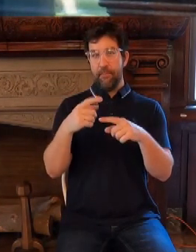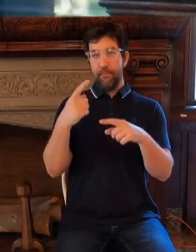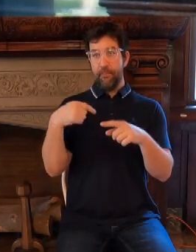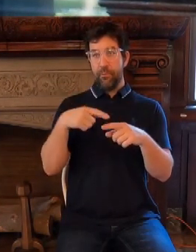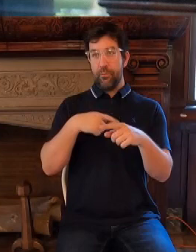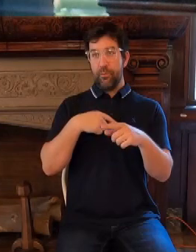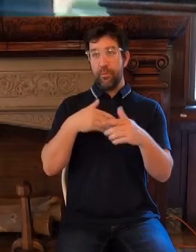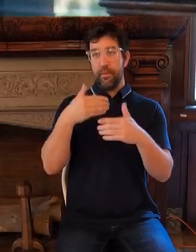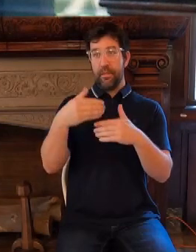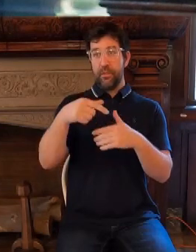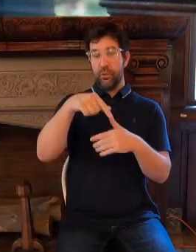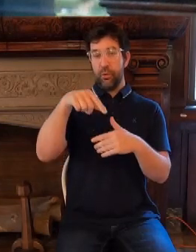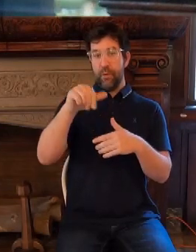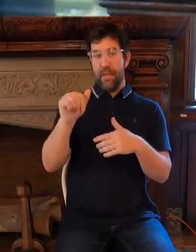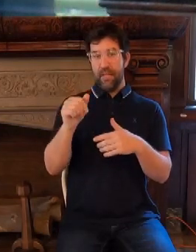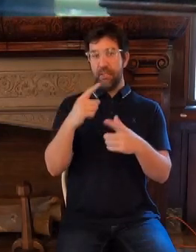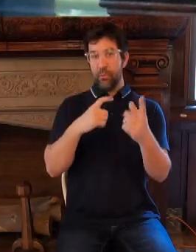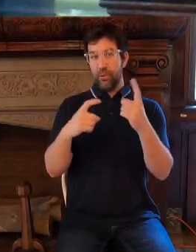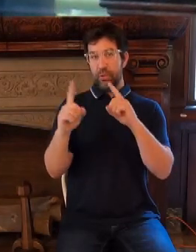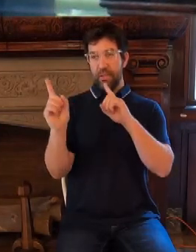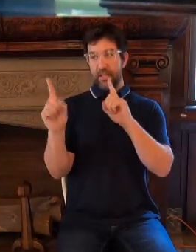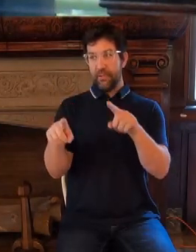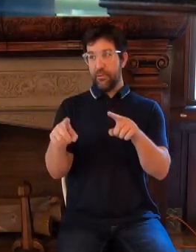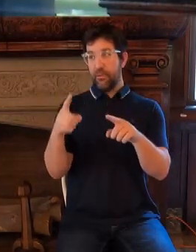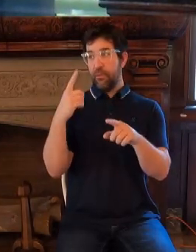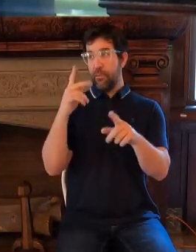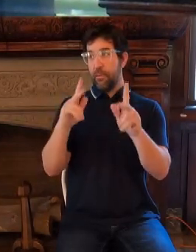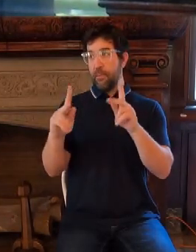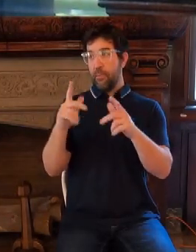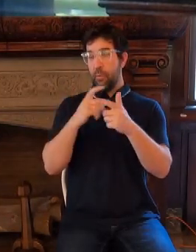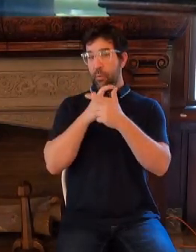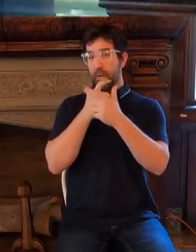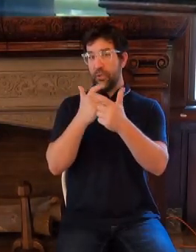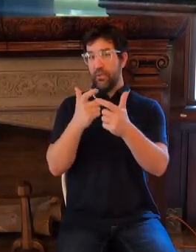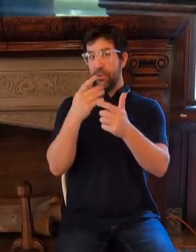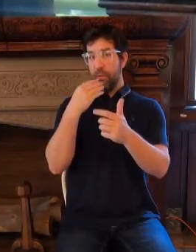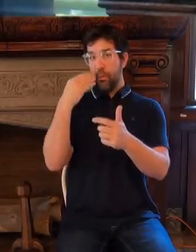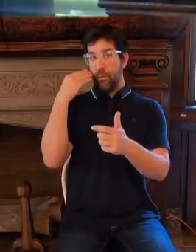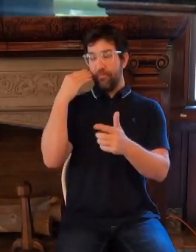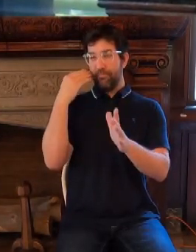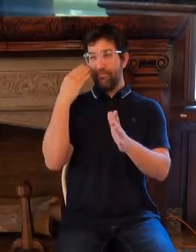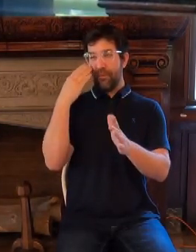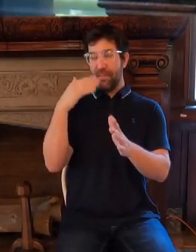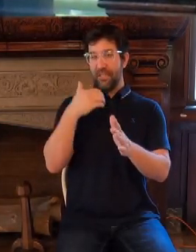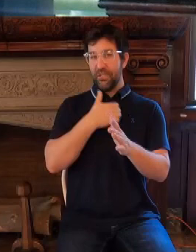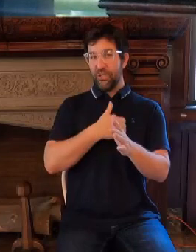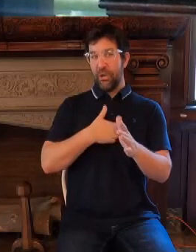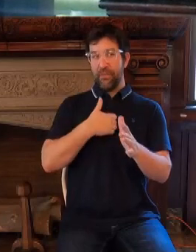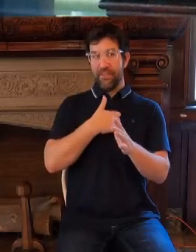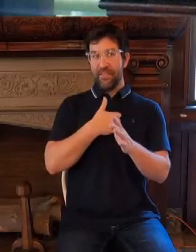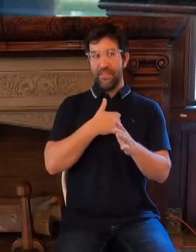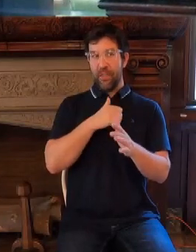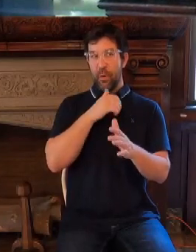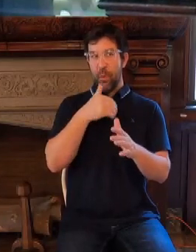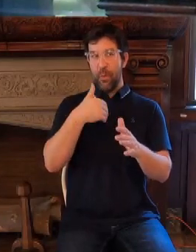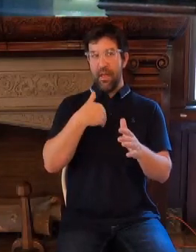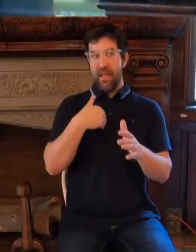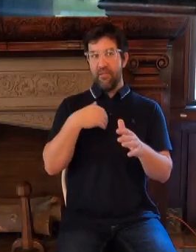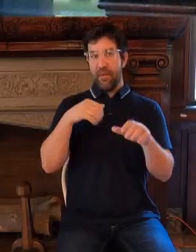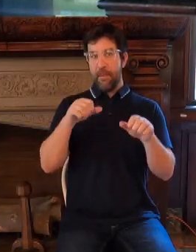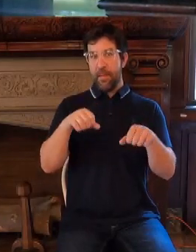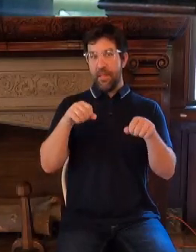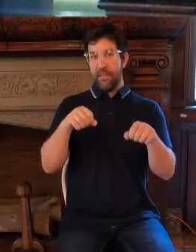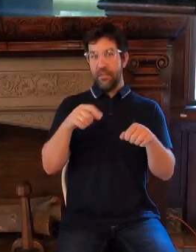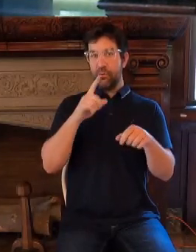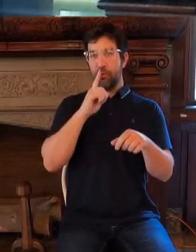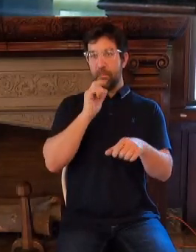then we will move into Q&A. For the folks watching at home, we are sorry that we don't yet have the ability